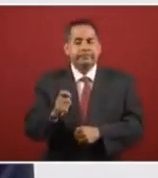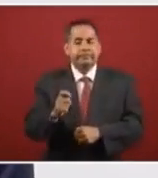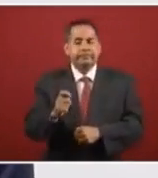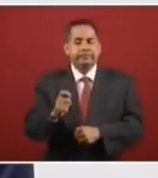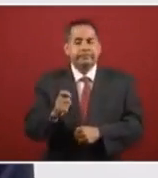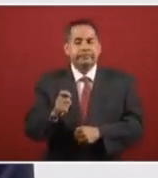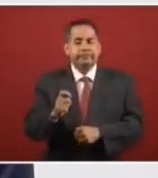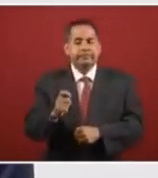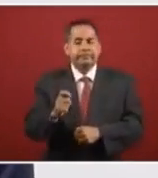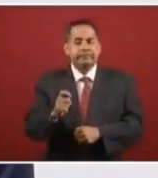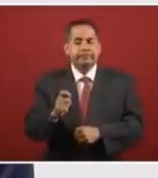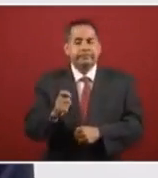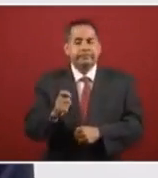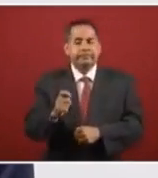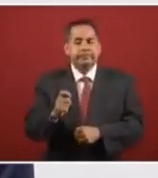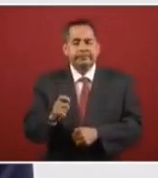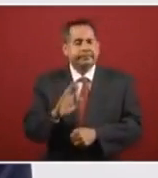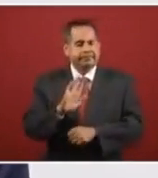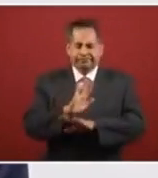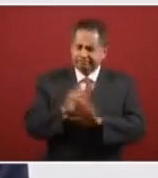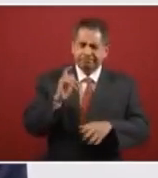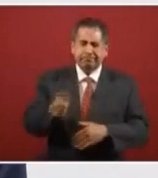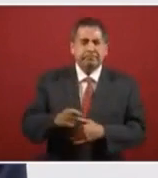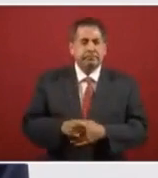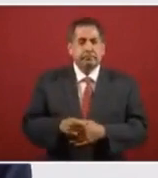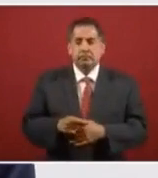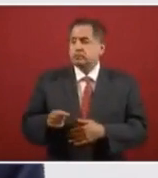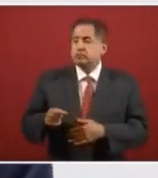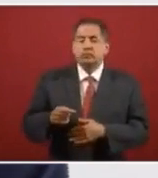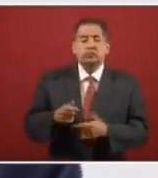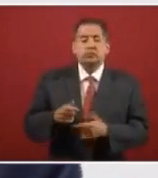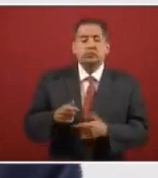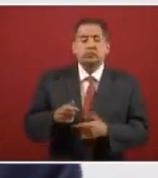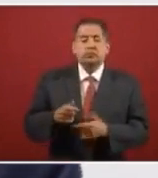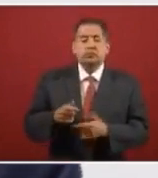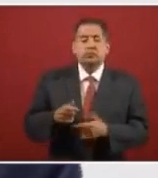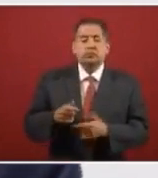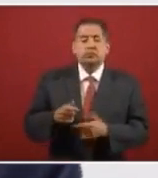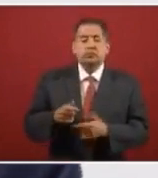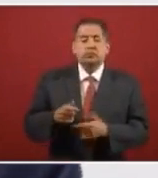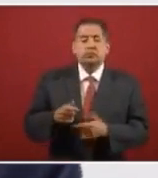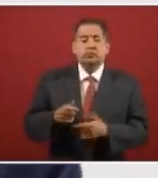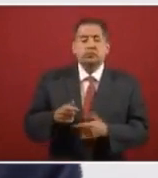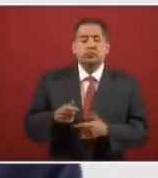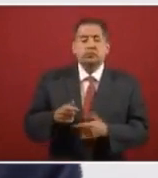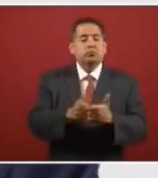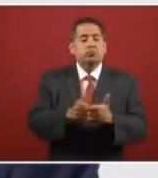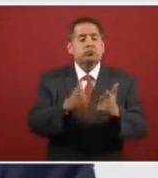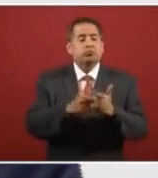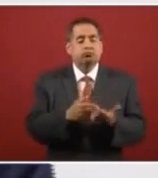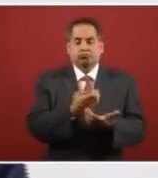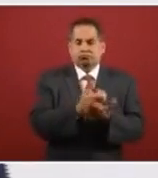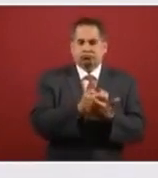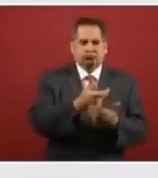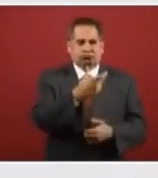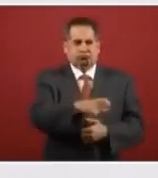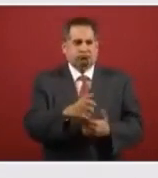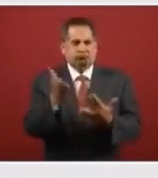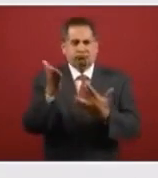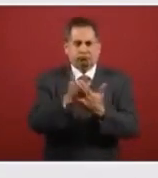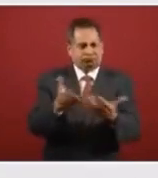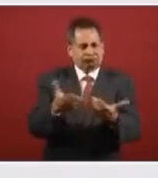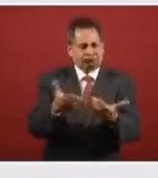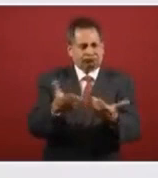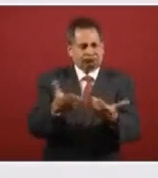the separation of economic powers and